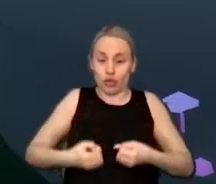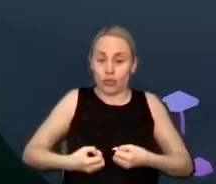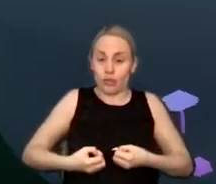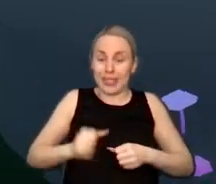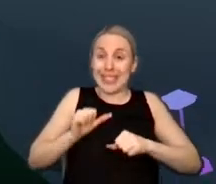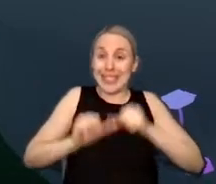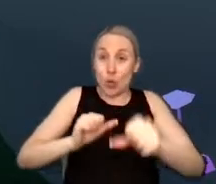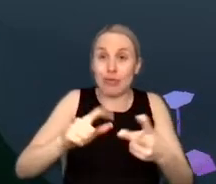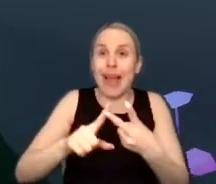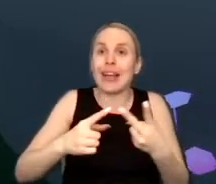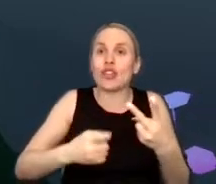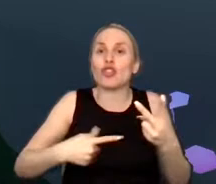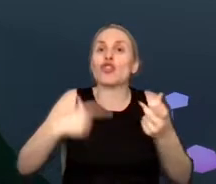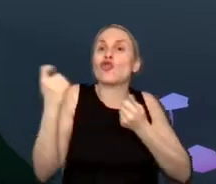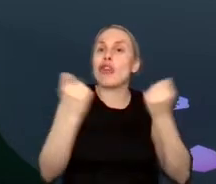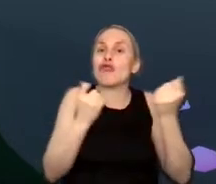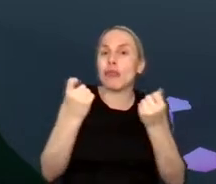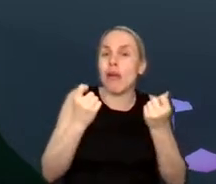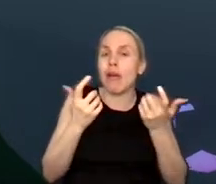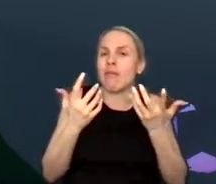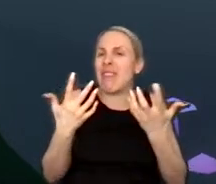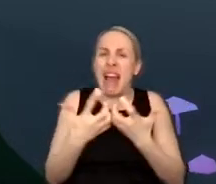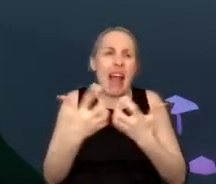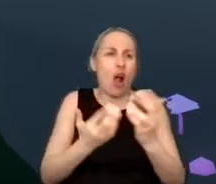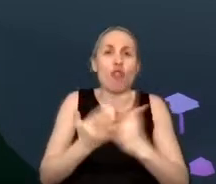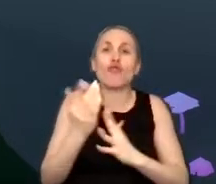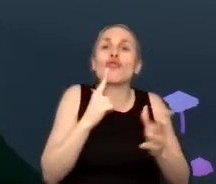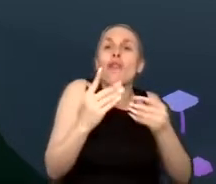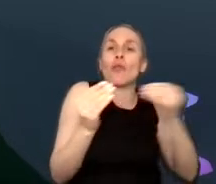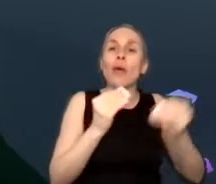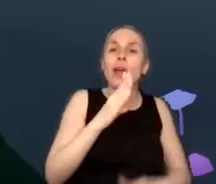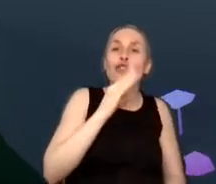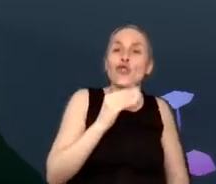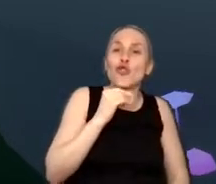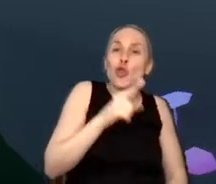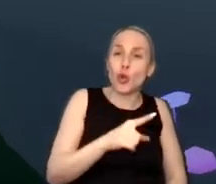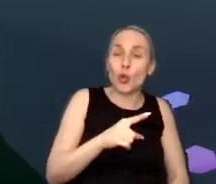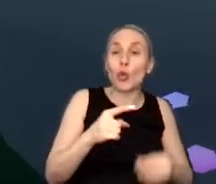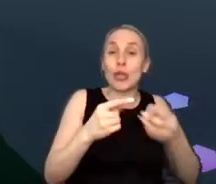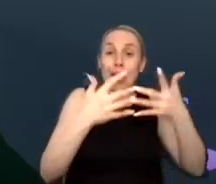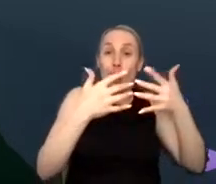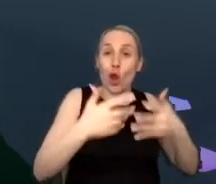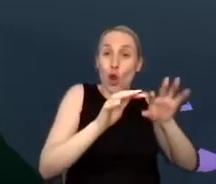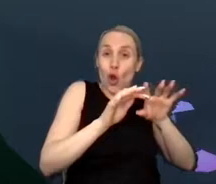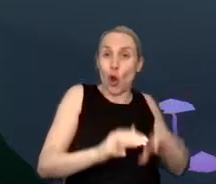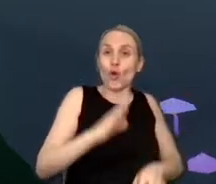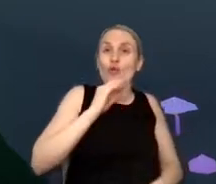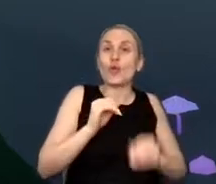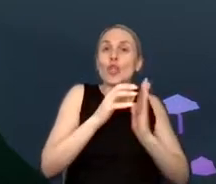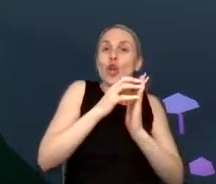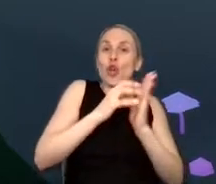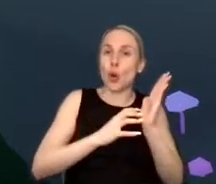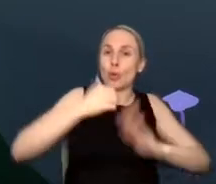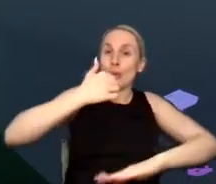the act of working with software, and like especially like Unreal Engine, the coding is often like using these node-based tools where I'm like